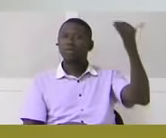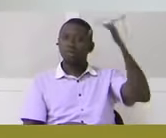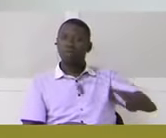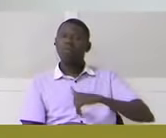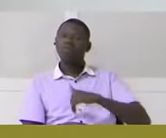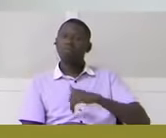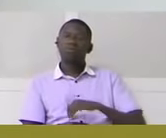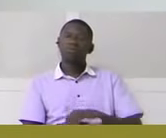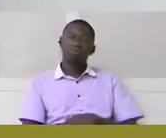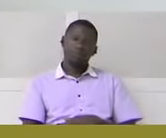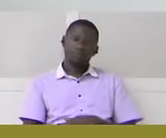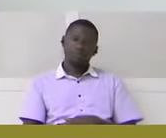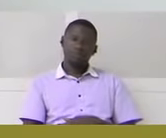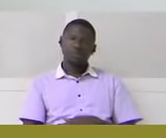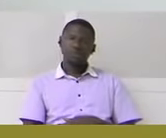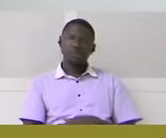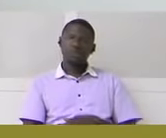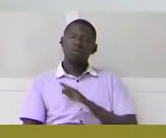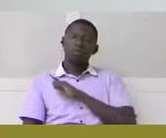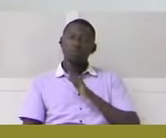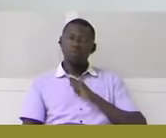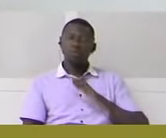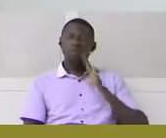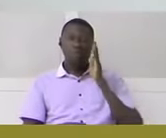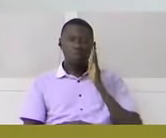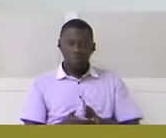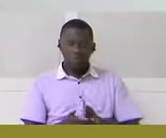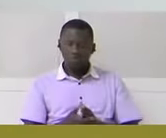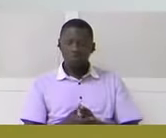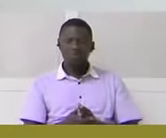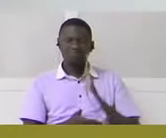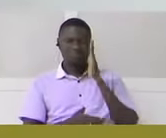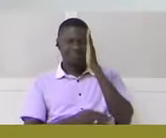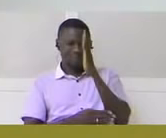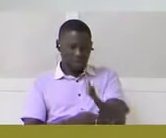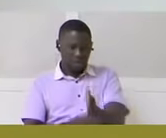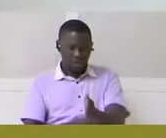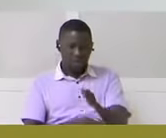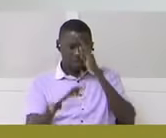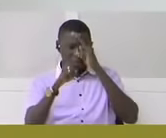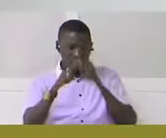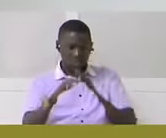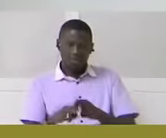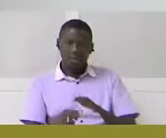President, we must be loyal to any president that comes.